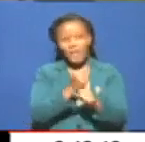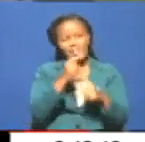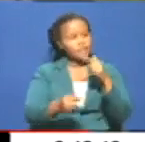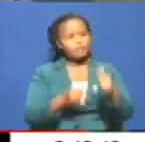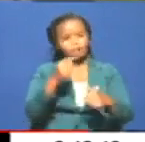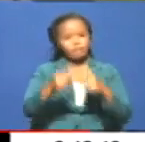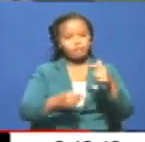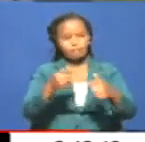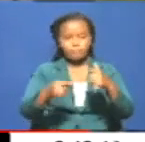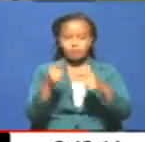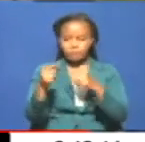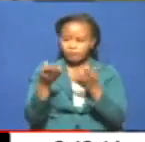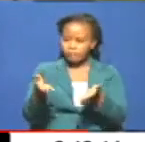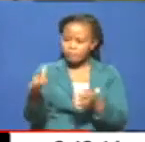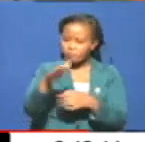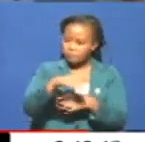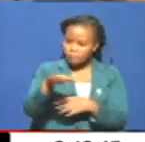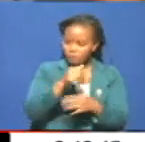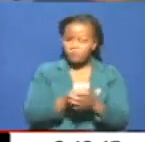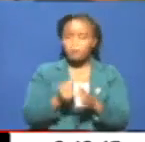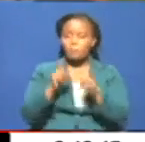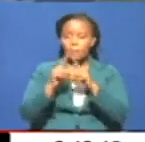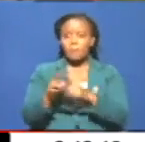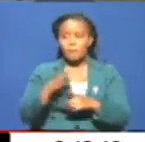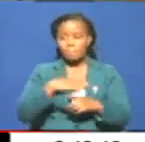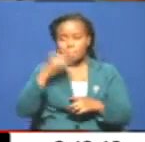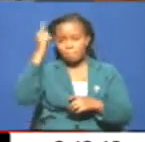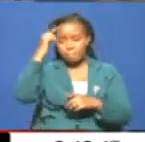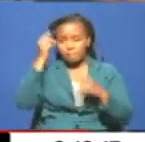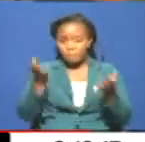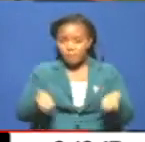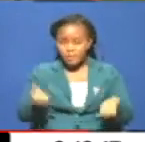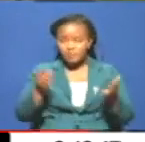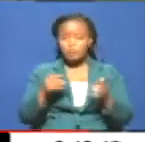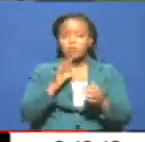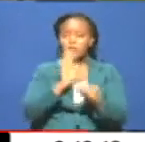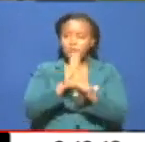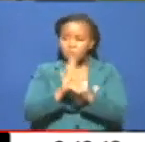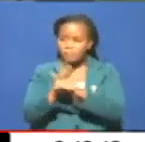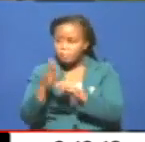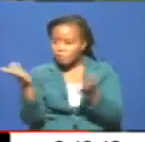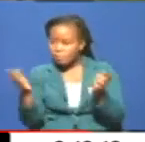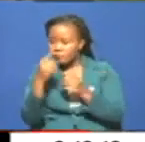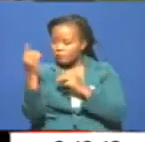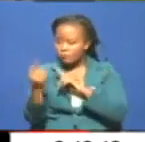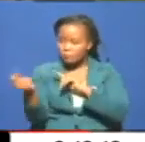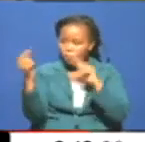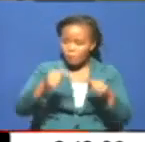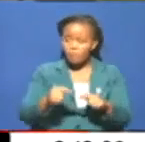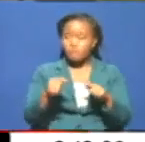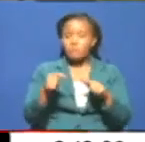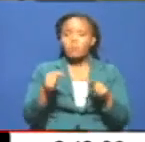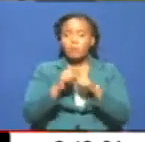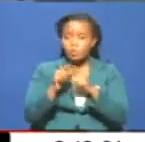this space. And I think any launching and opening up will only come after. This